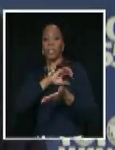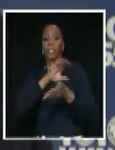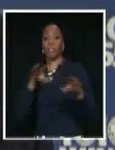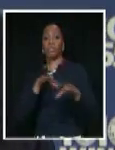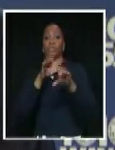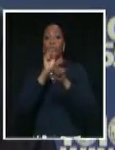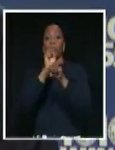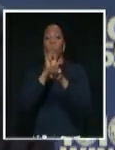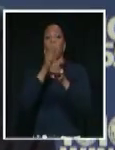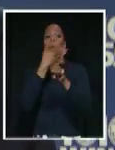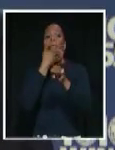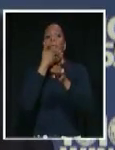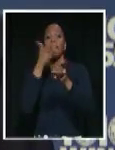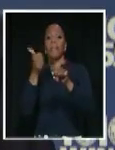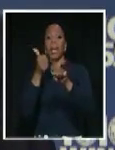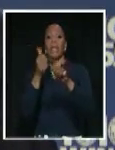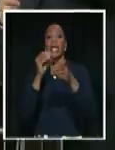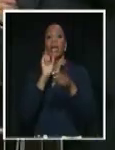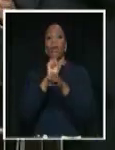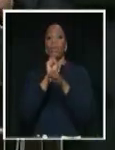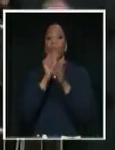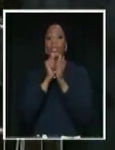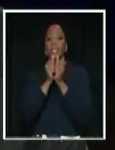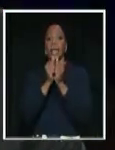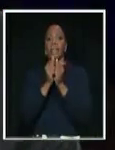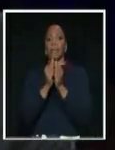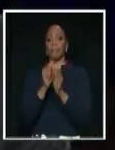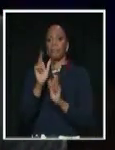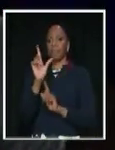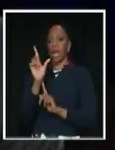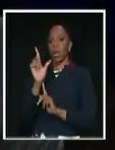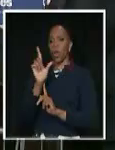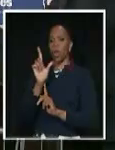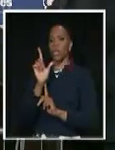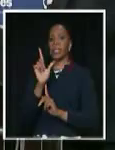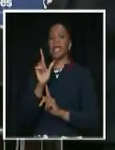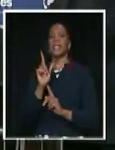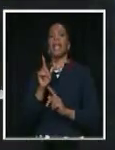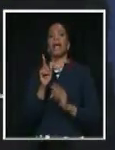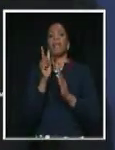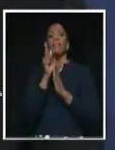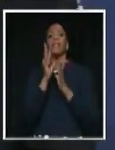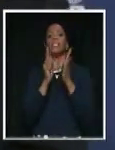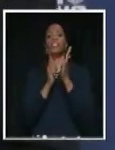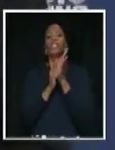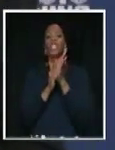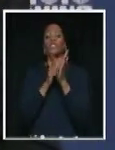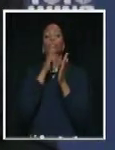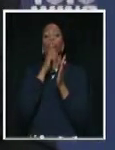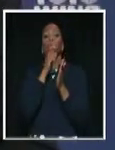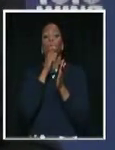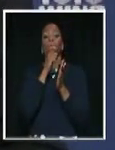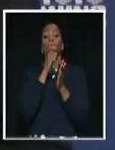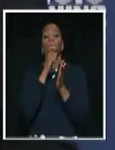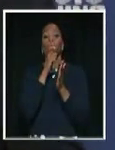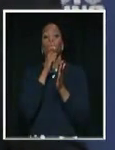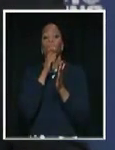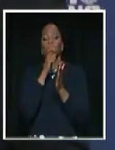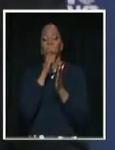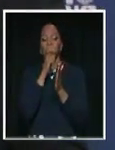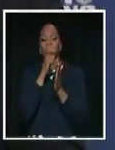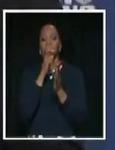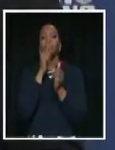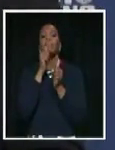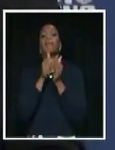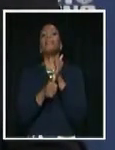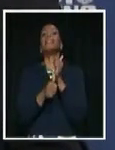work more closely with the communities it serves. Here's what's wrong with the Inspector General legislation that went past and was passed by the